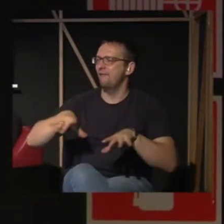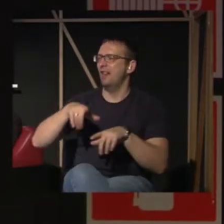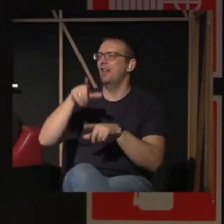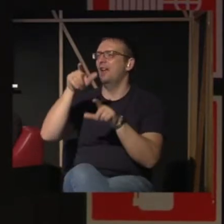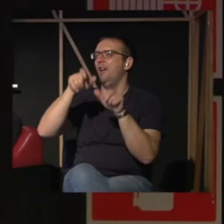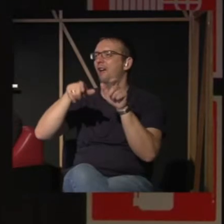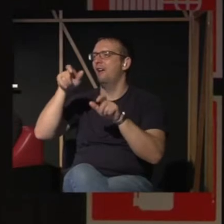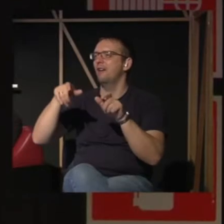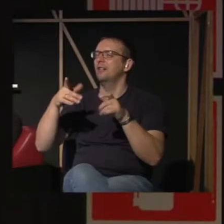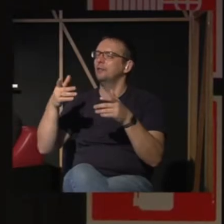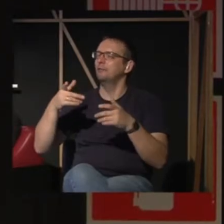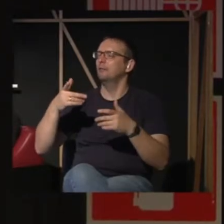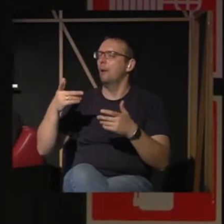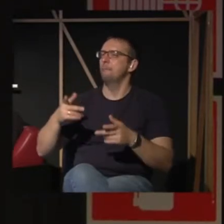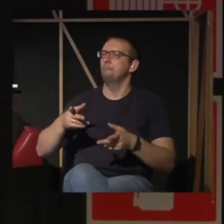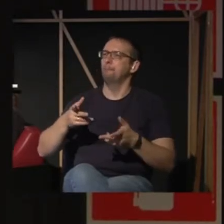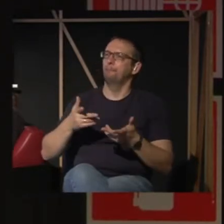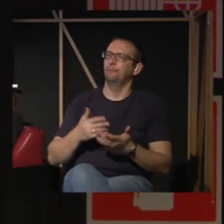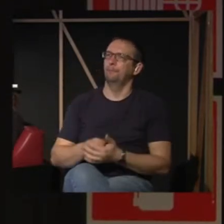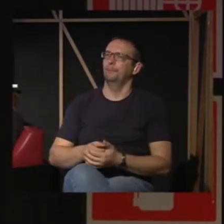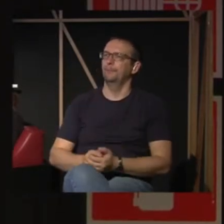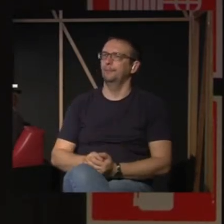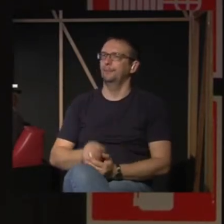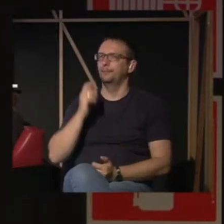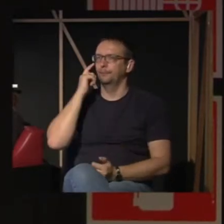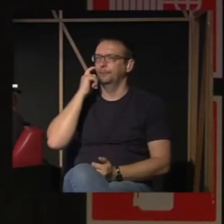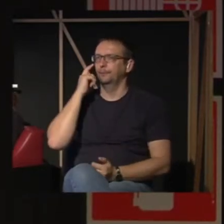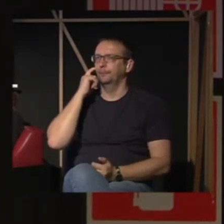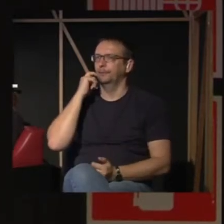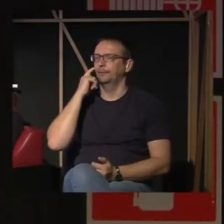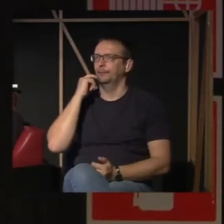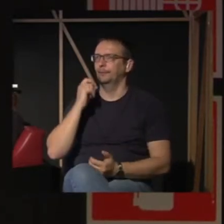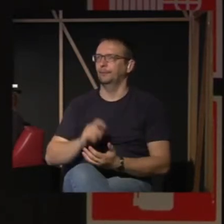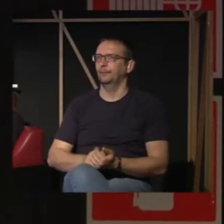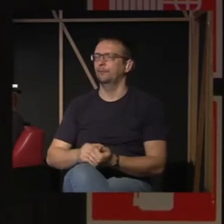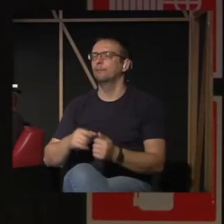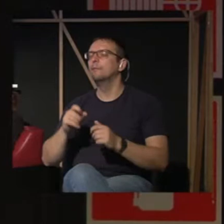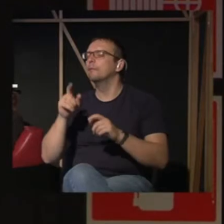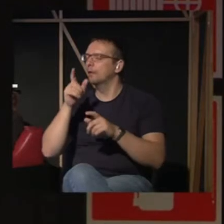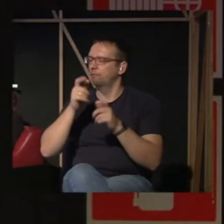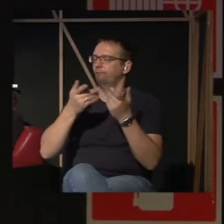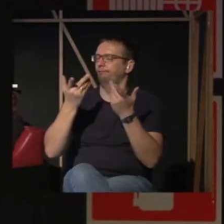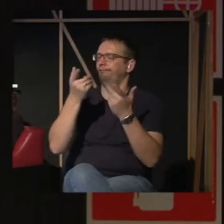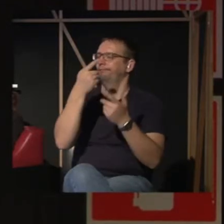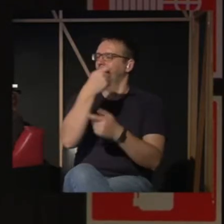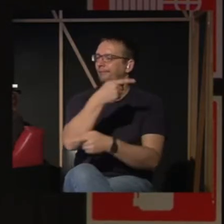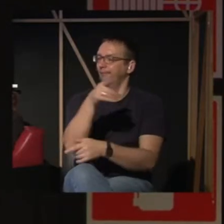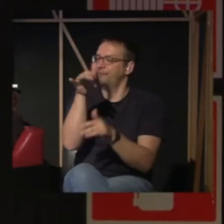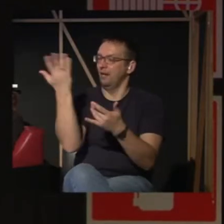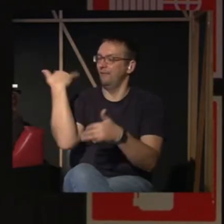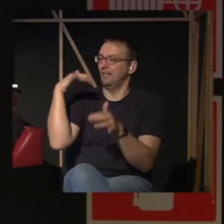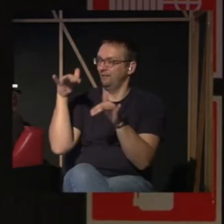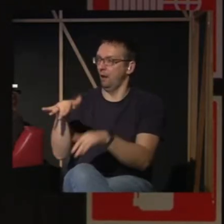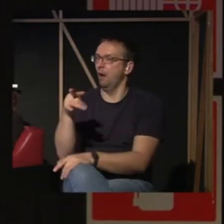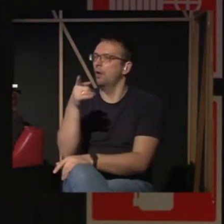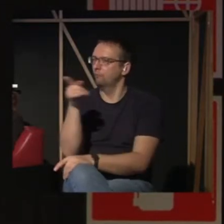had 76 volunteers trained and dedicated and monitored accessibility from at